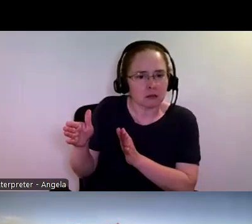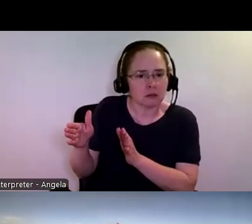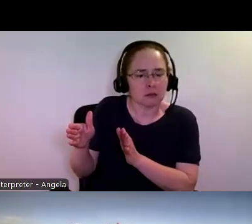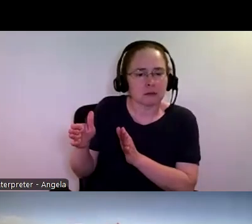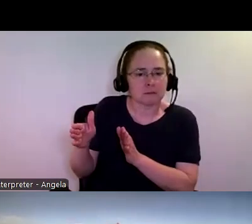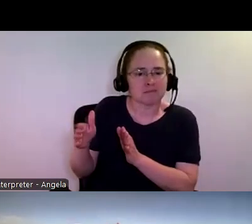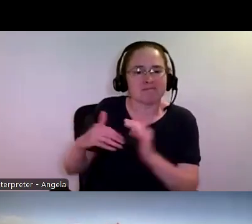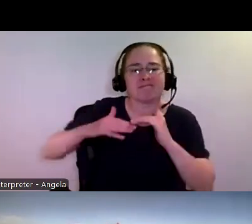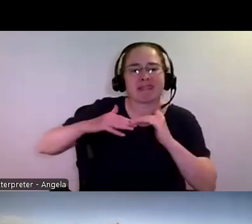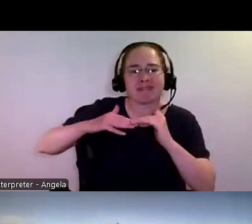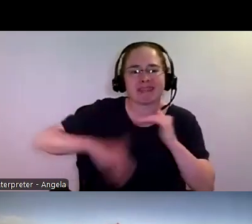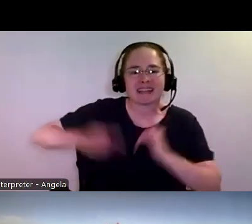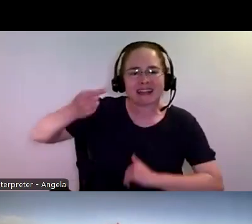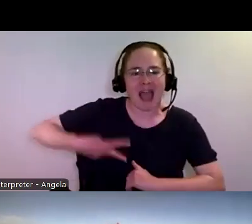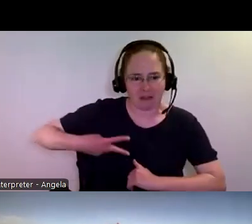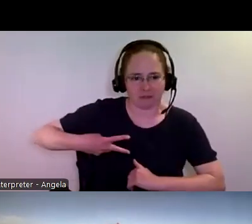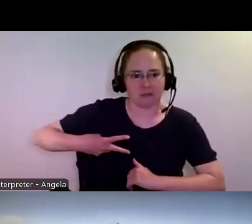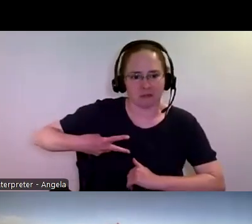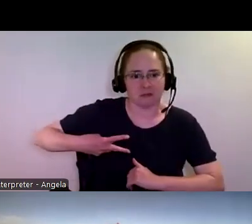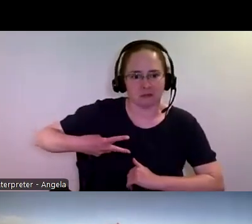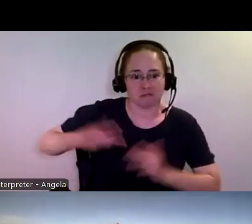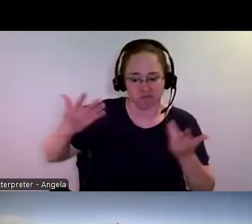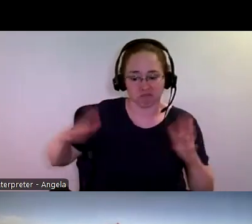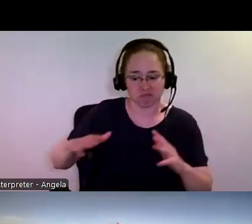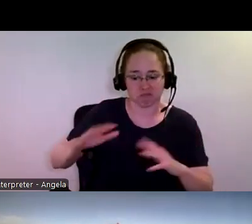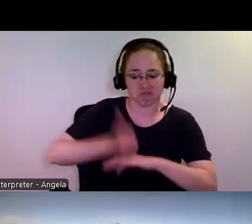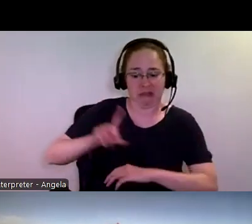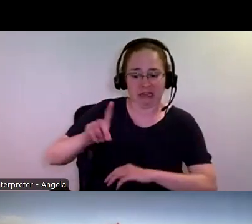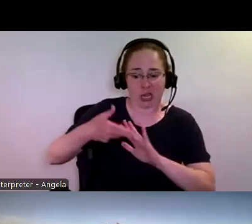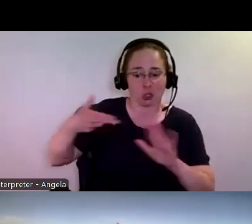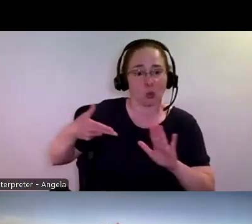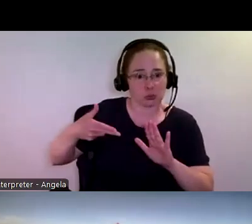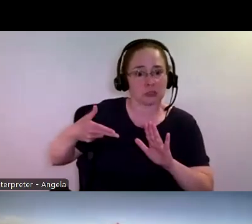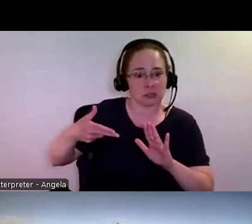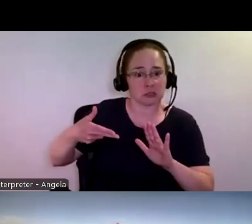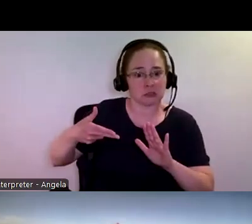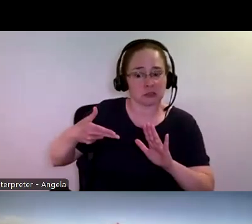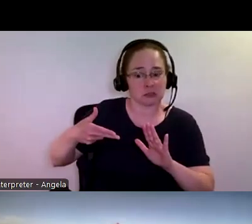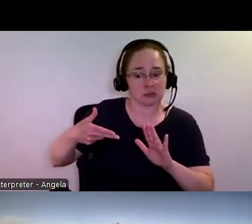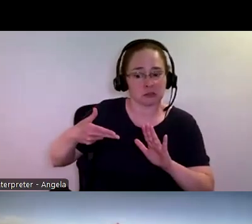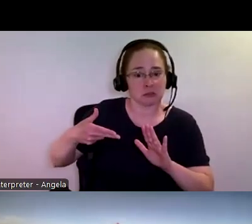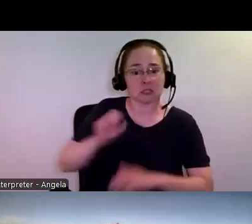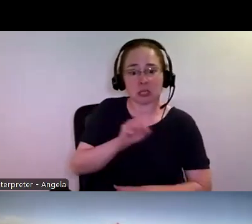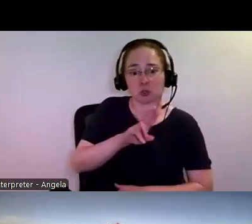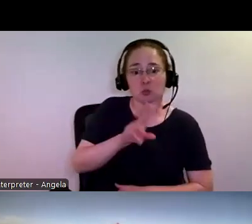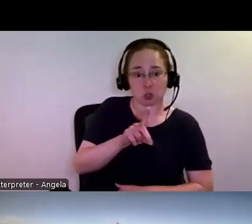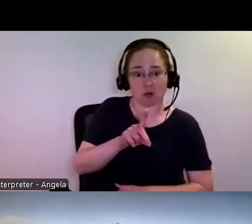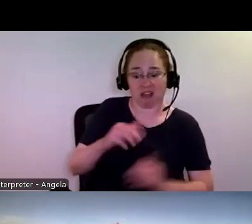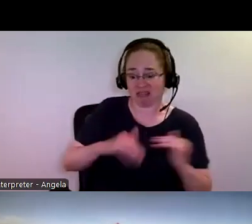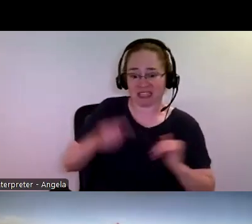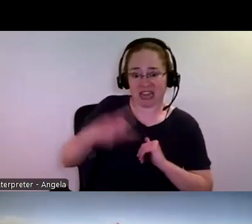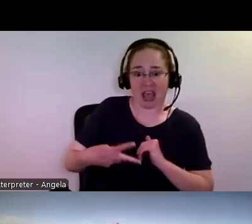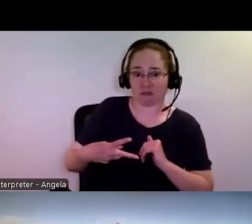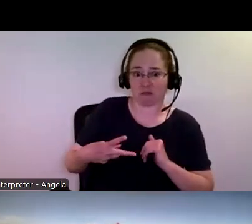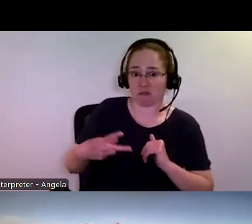Plan members, less than half had been diagnosed with a substance use disorder. That means they had not